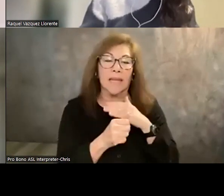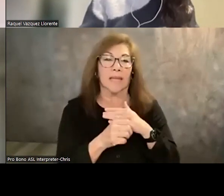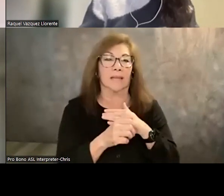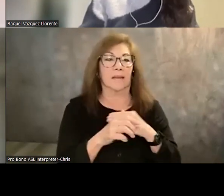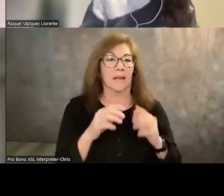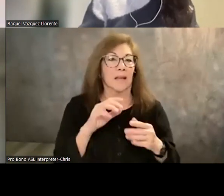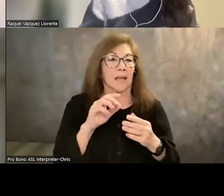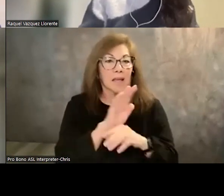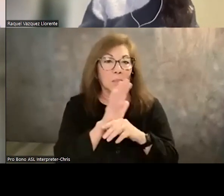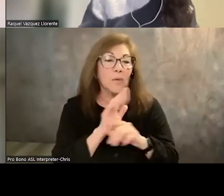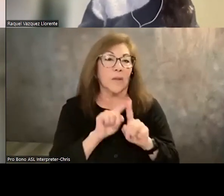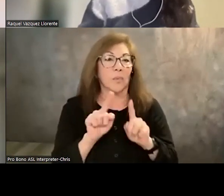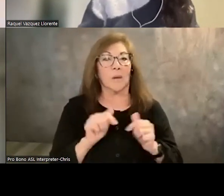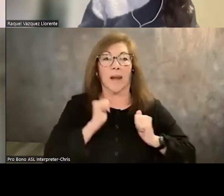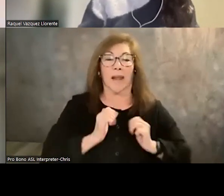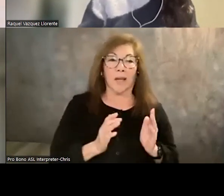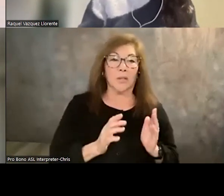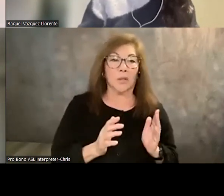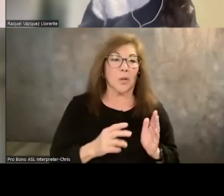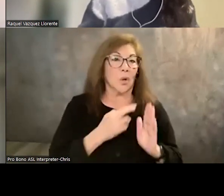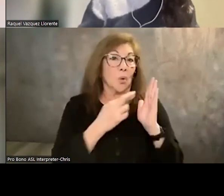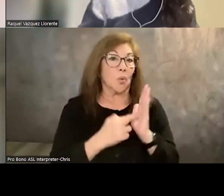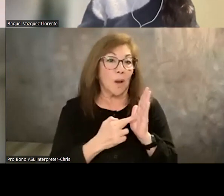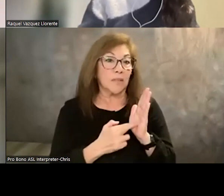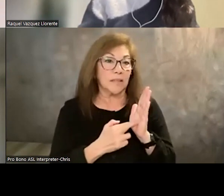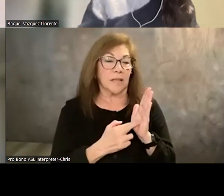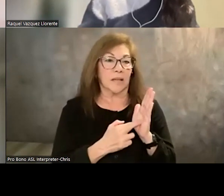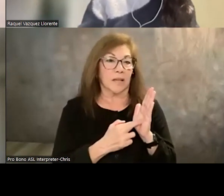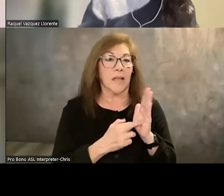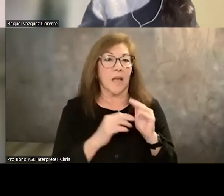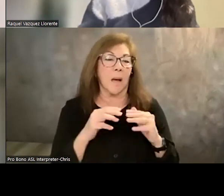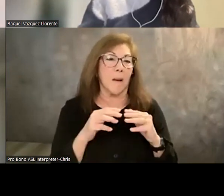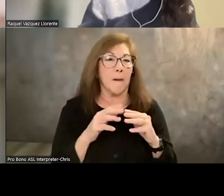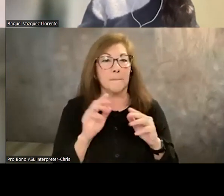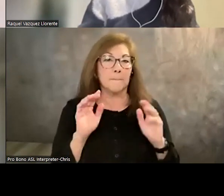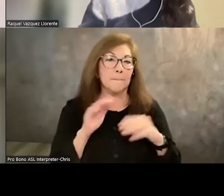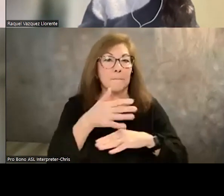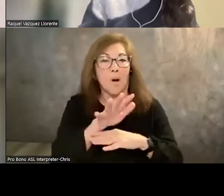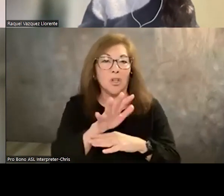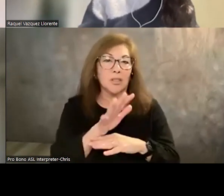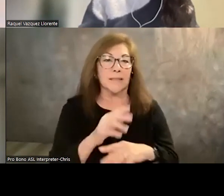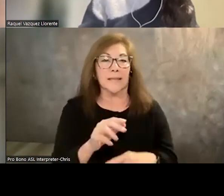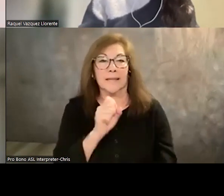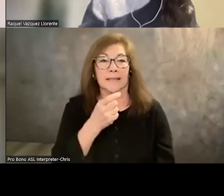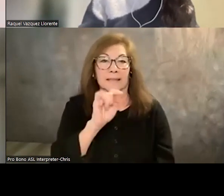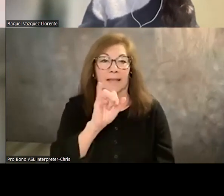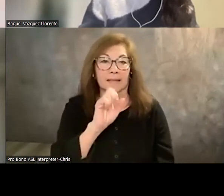about an actor that's, you know, represented in a marginally sexist way or a marginally, you